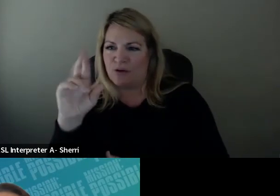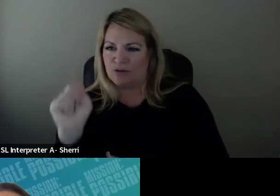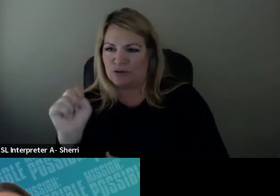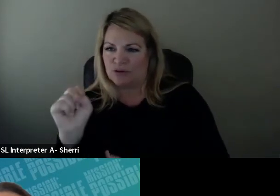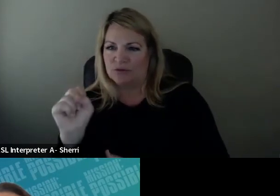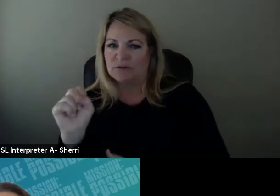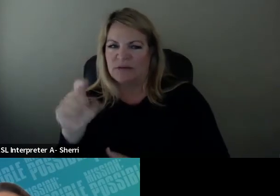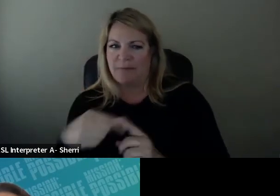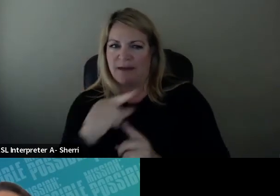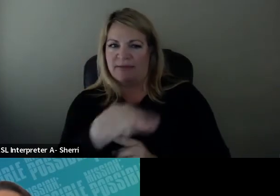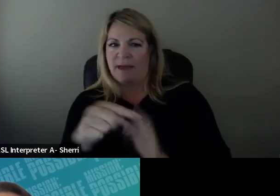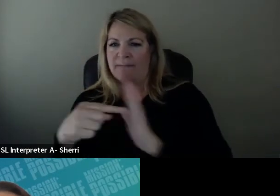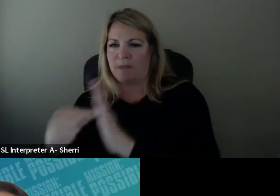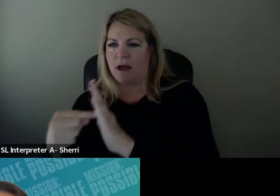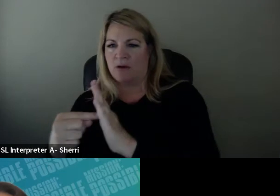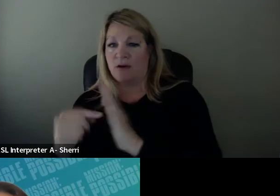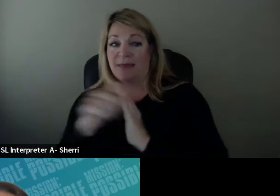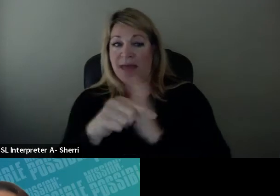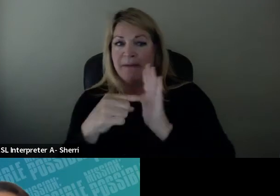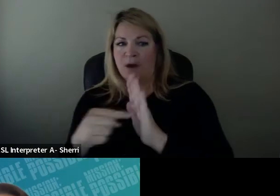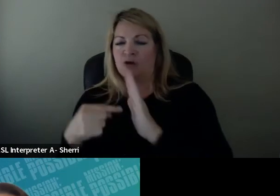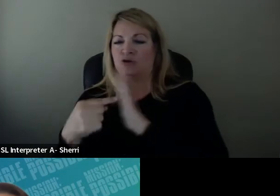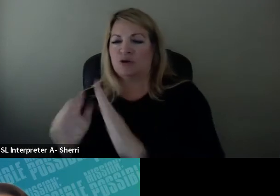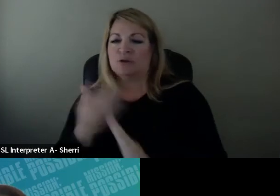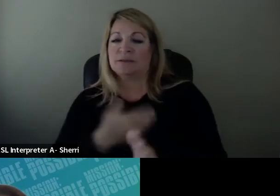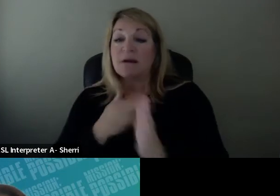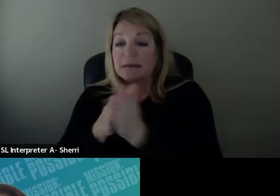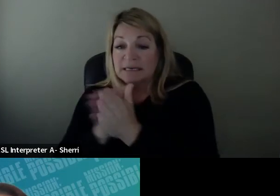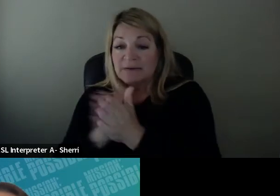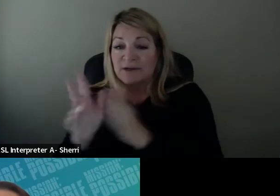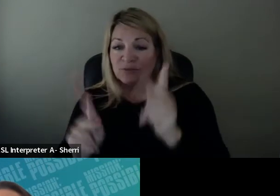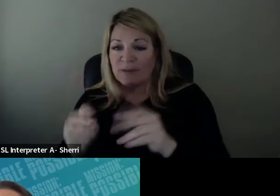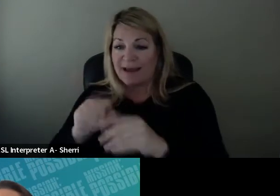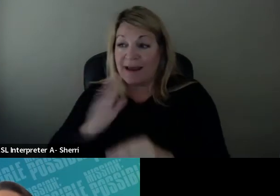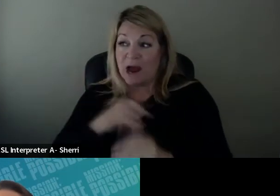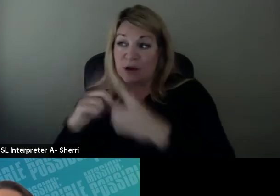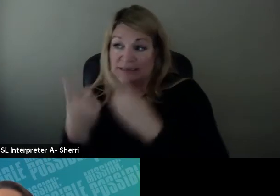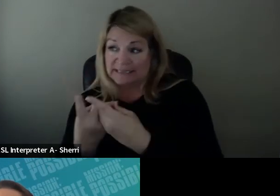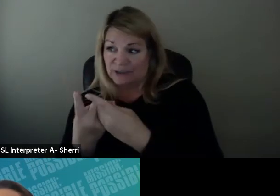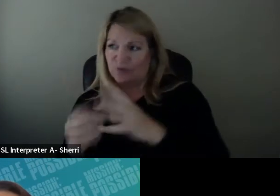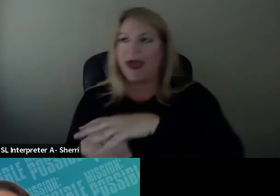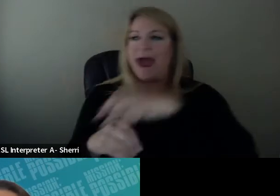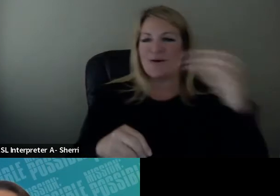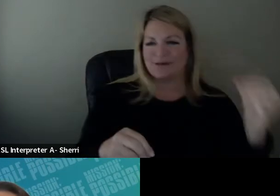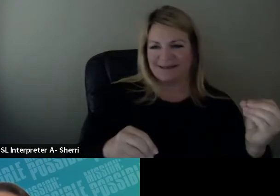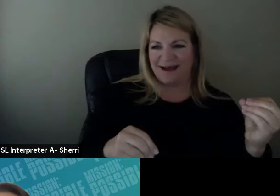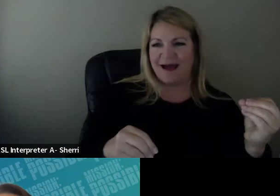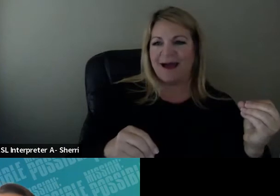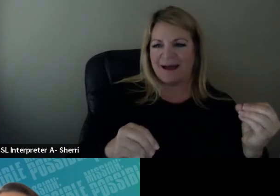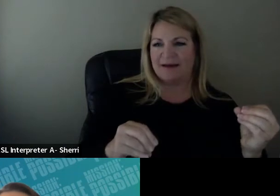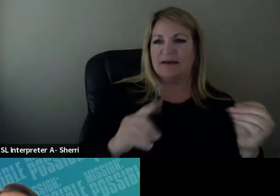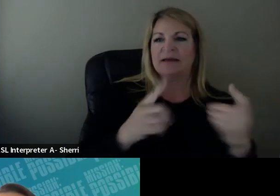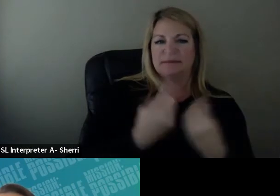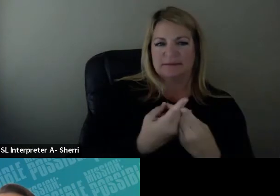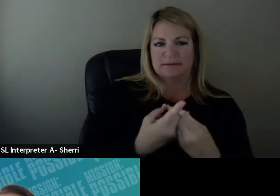model. This model helps communicate our initiative to people within our district and outside in a concise and compelling